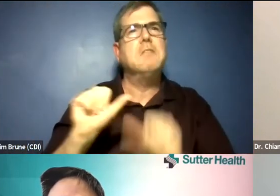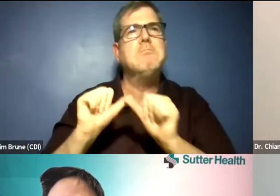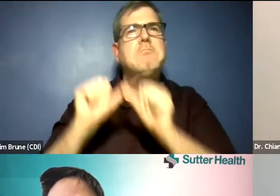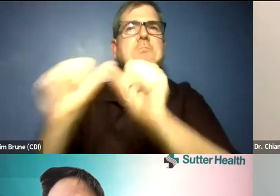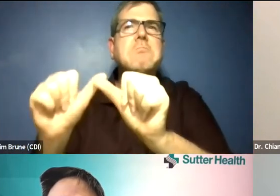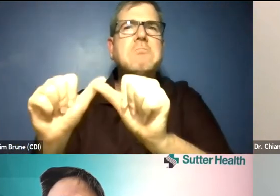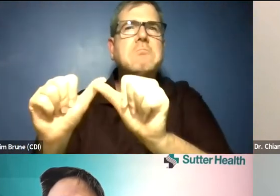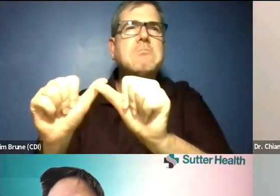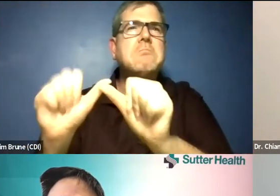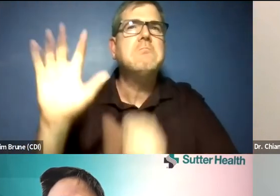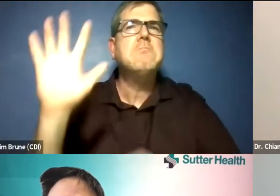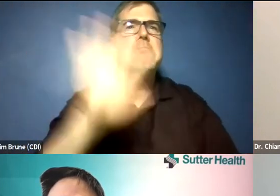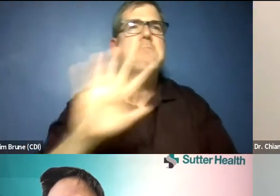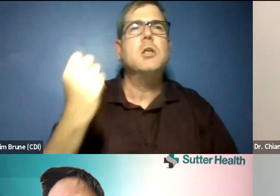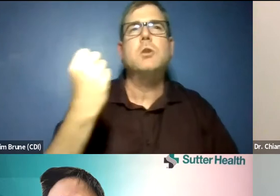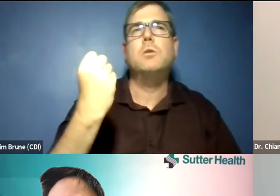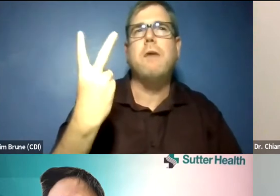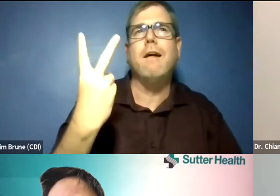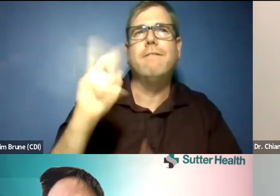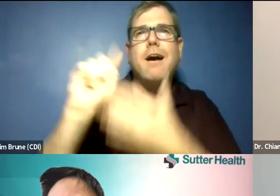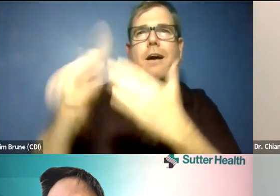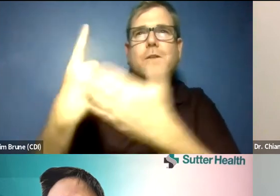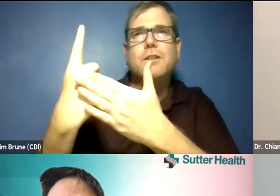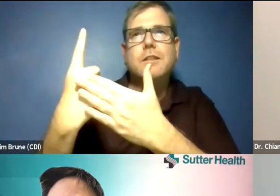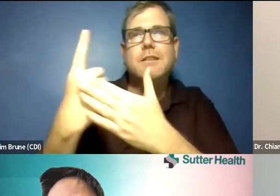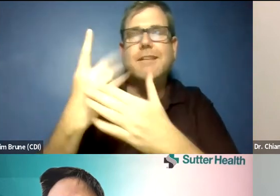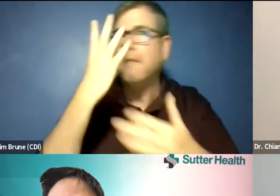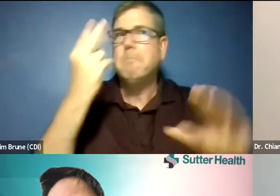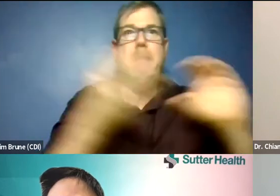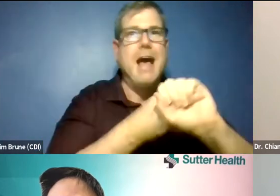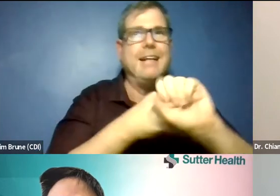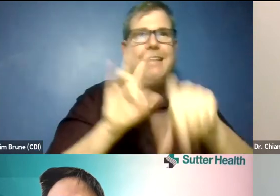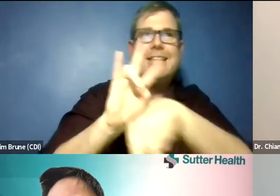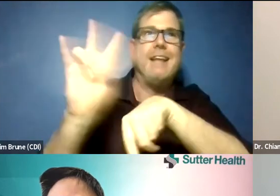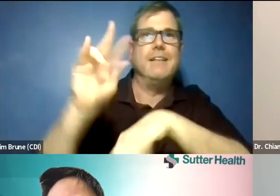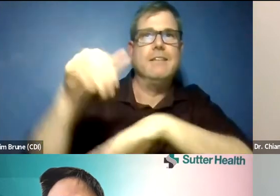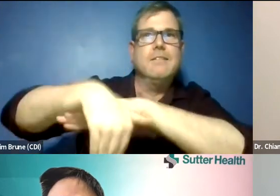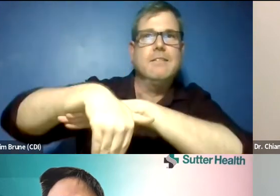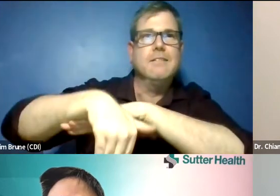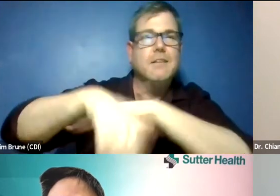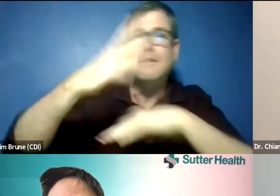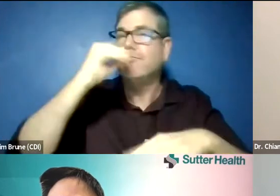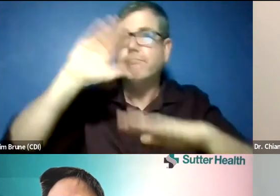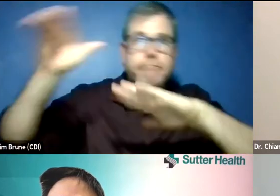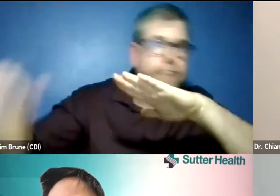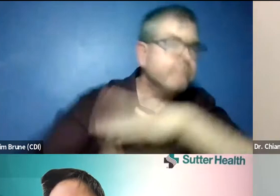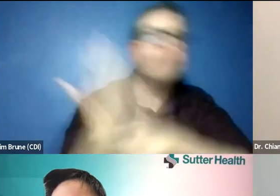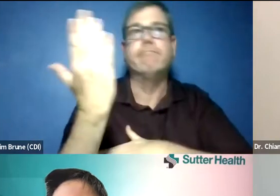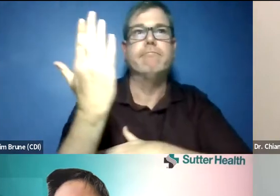I went to bed around 7 o'clock and woke up 7 o'clock the next morning and I was perfectly fine, ready to go.